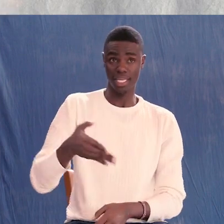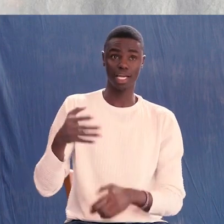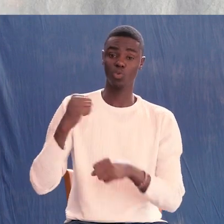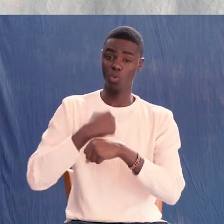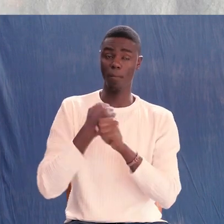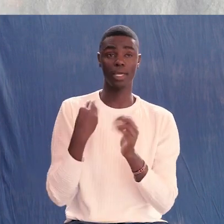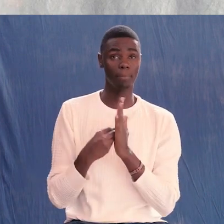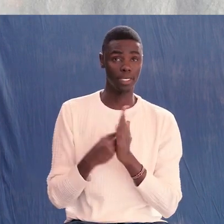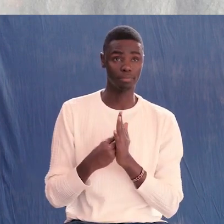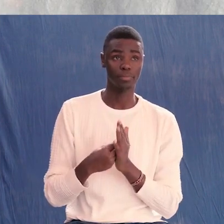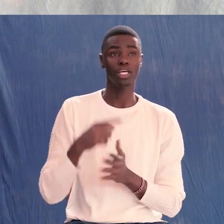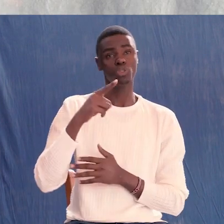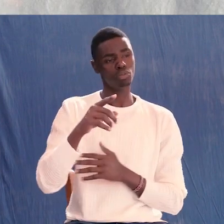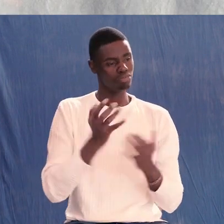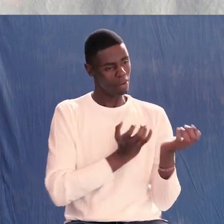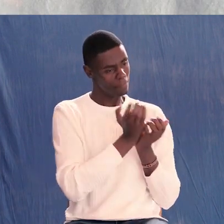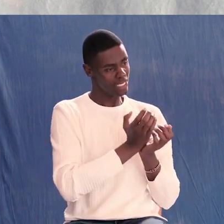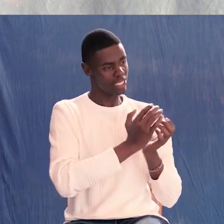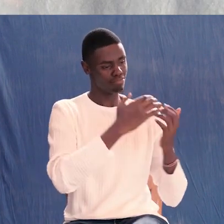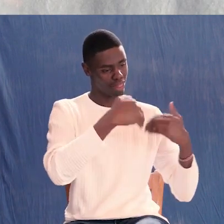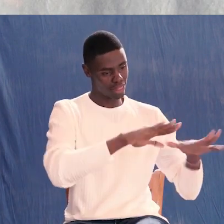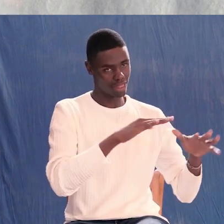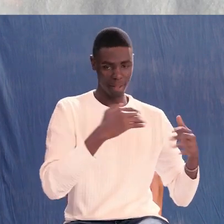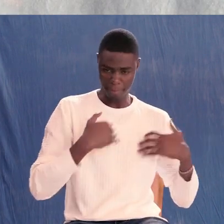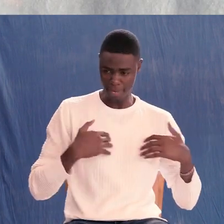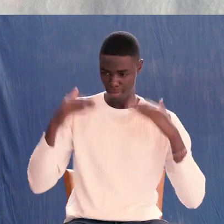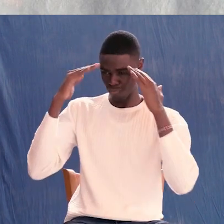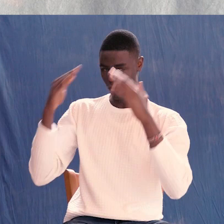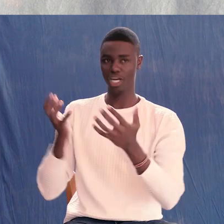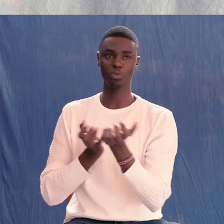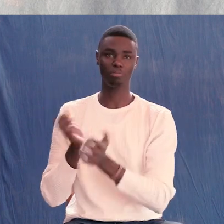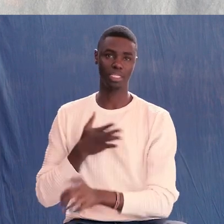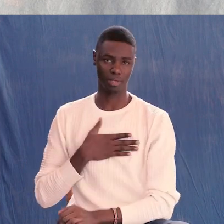money, so you watch your business and let me watch mine.